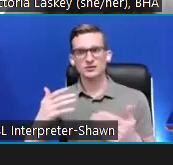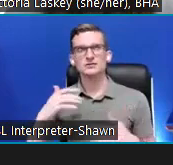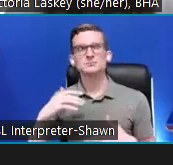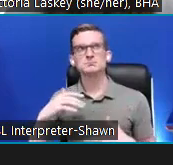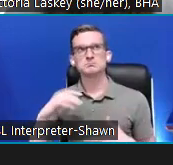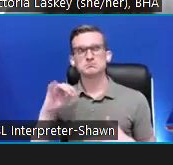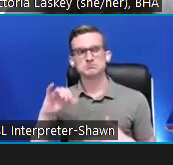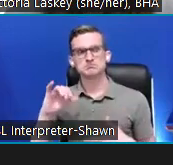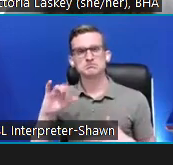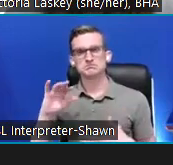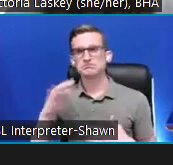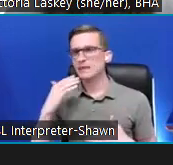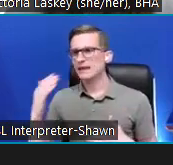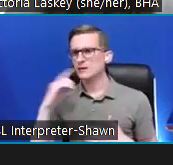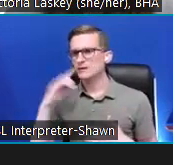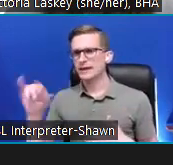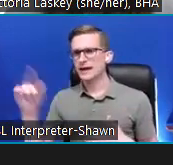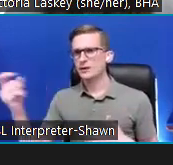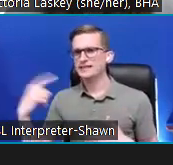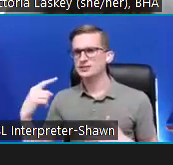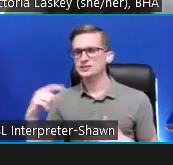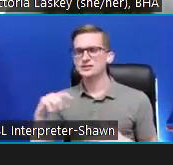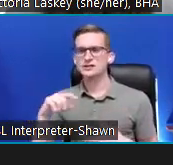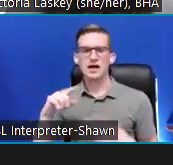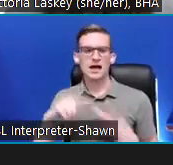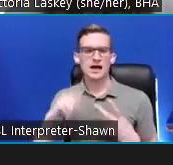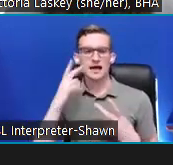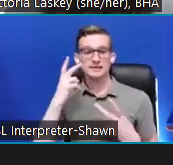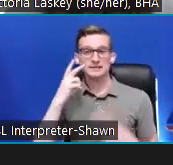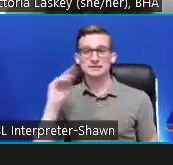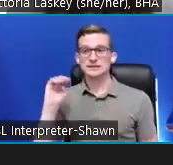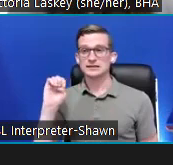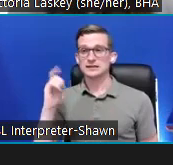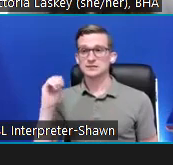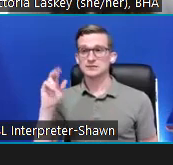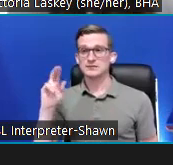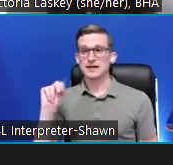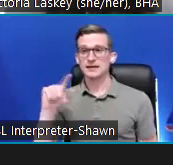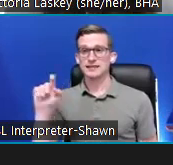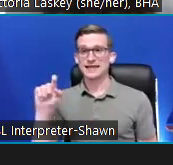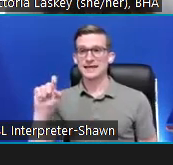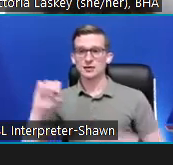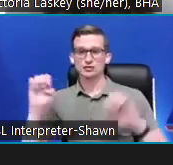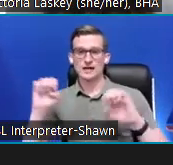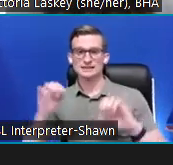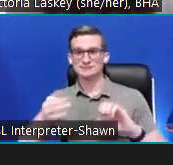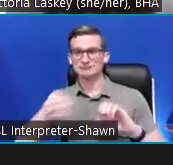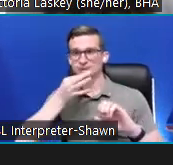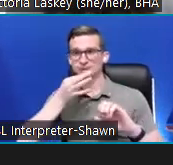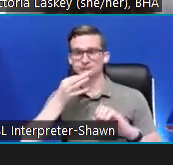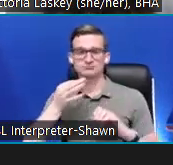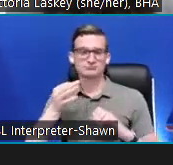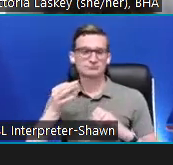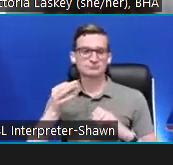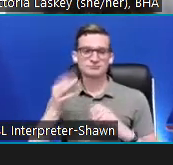So thank you for that question. There was, I see Megan Lee, our crisis expert and special guest, responded to